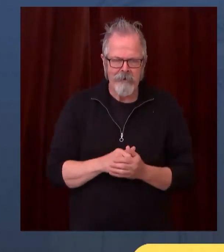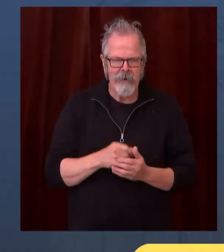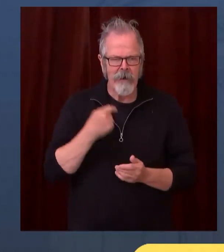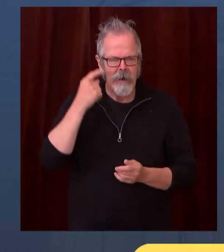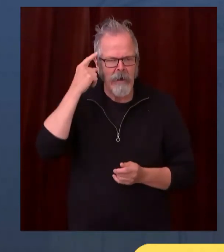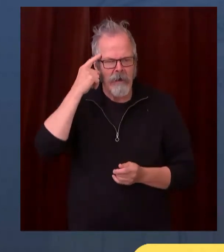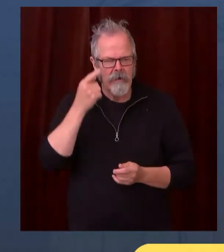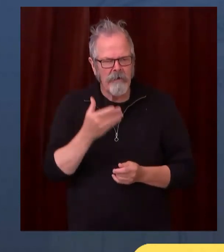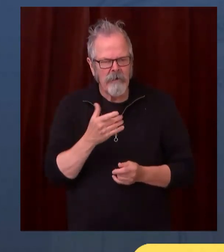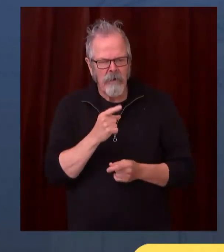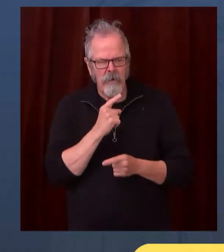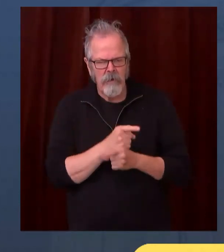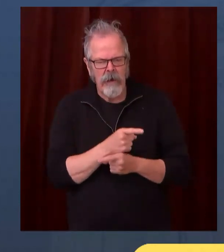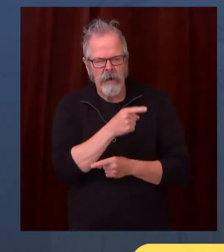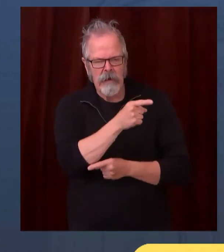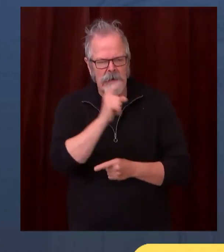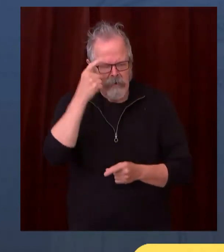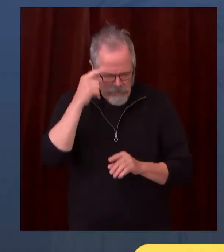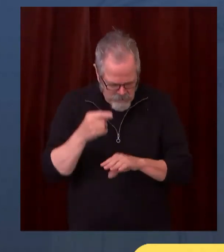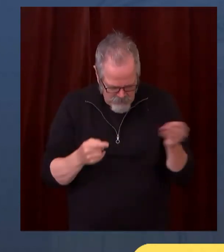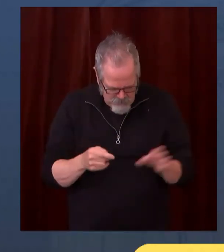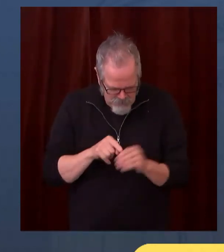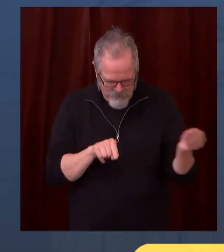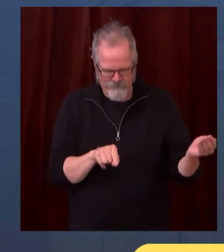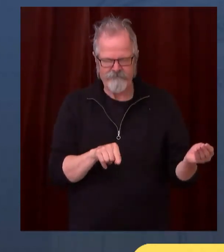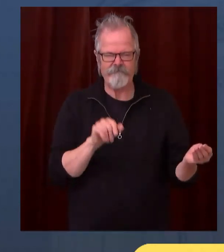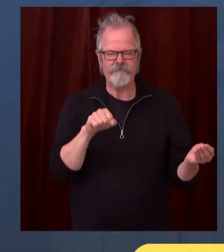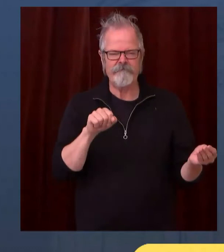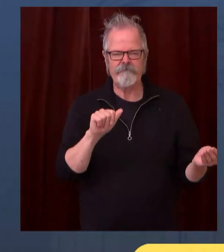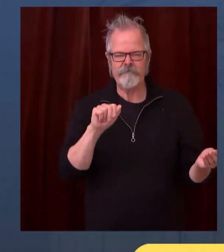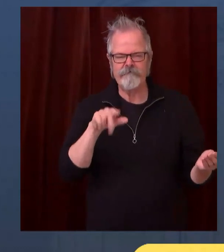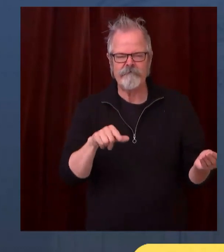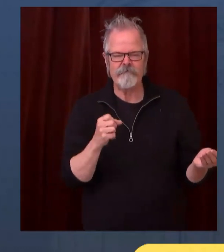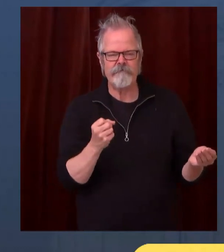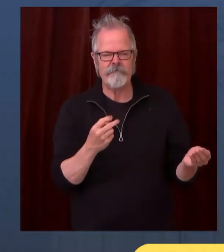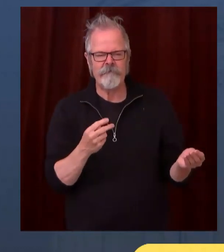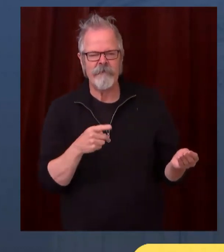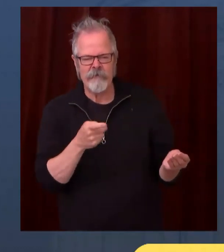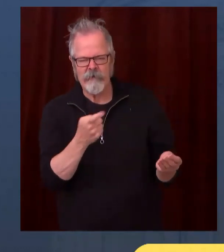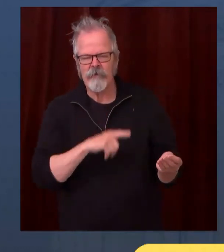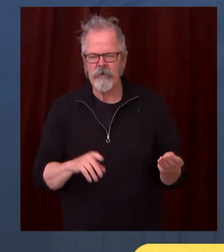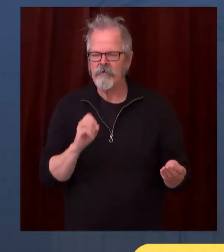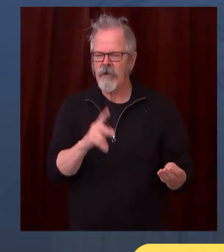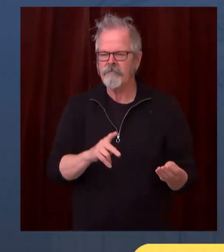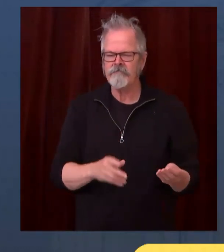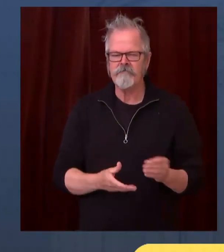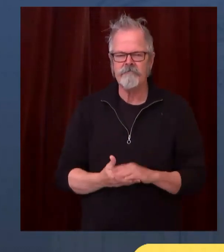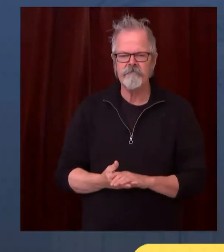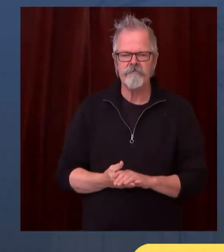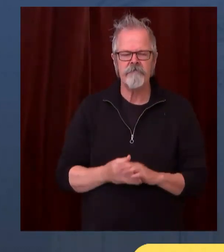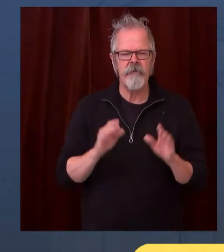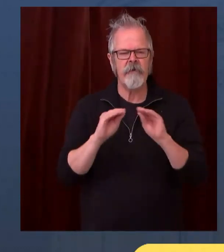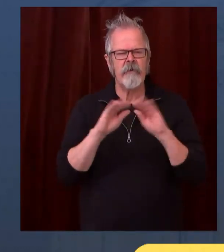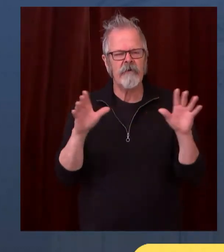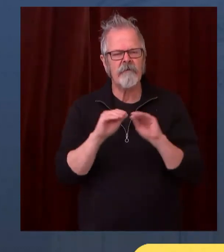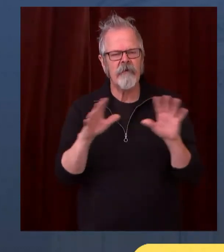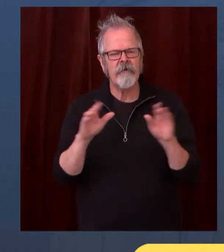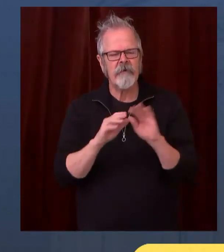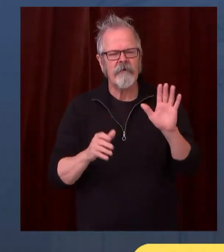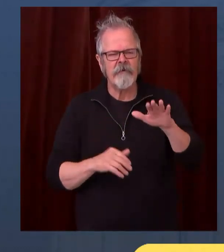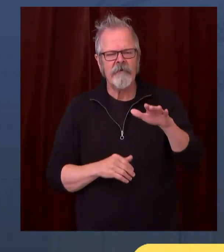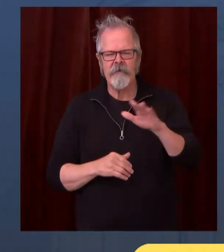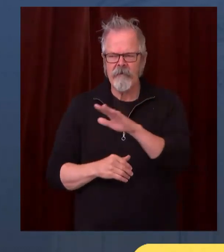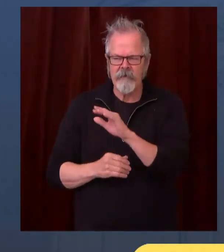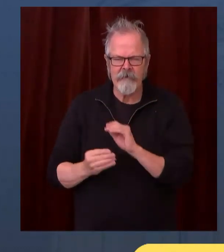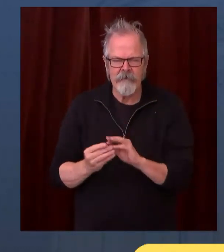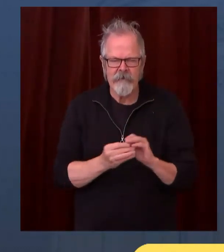Keith, would you like to ask a follow-up? Let's get clarity. Would you help us get clarity on this mic right now? Oh, I've